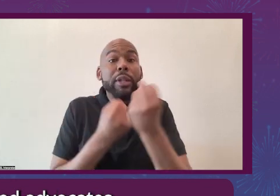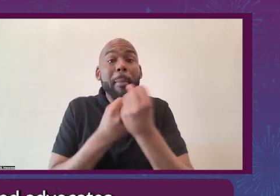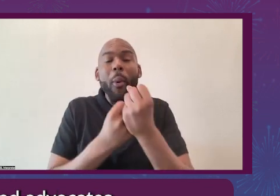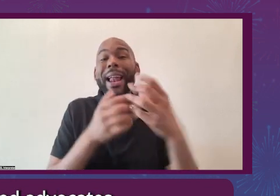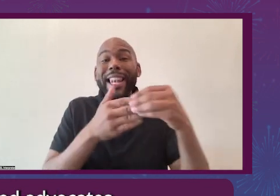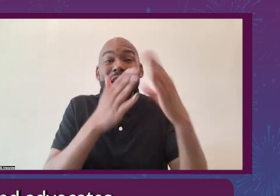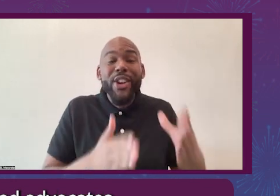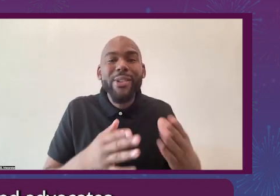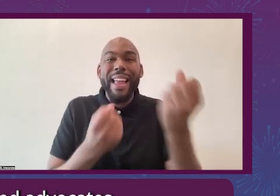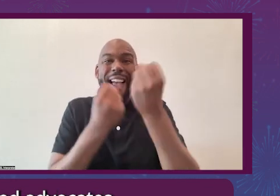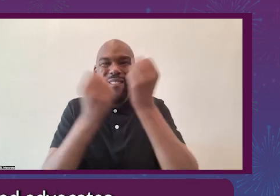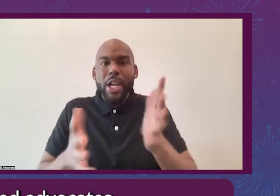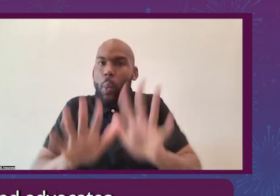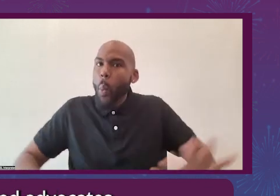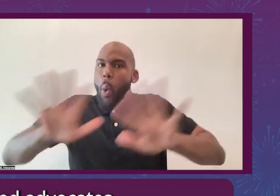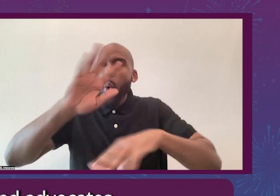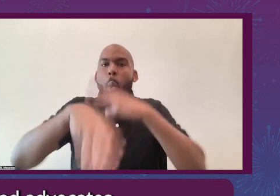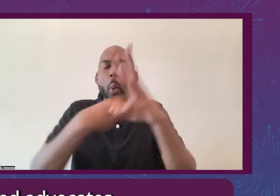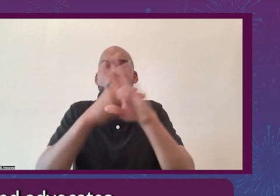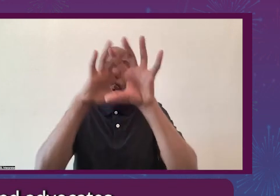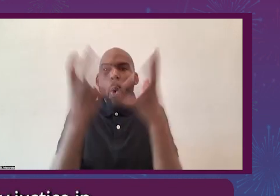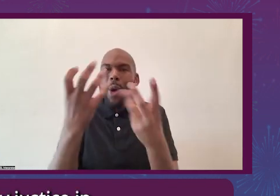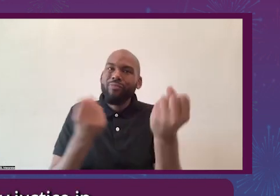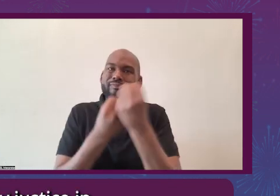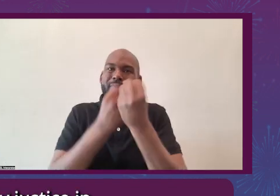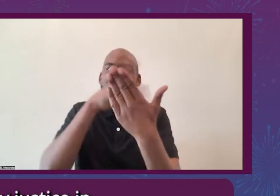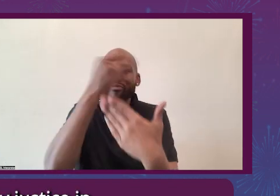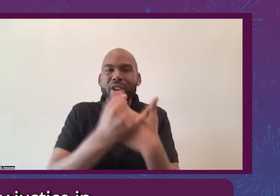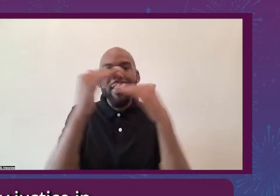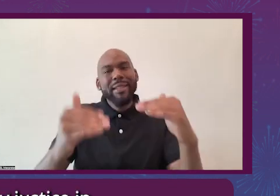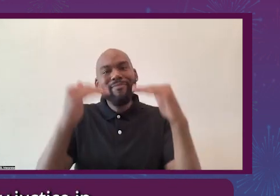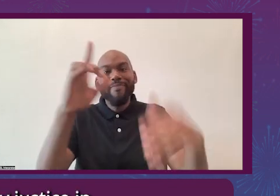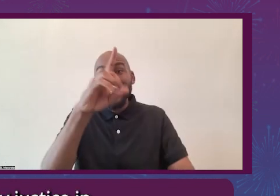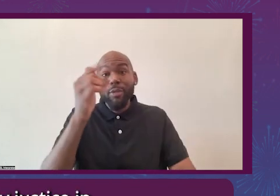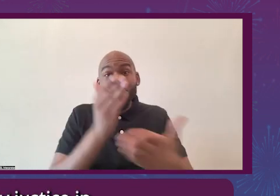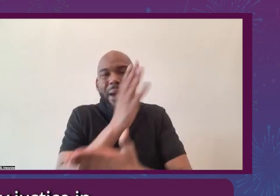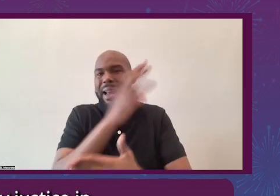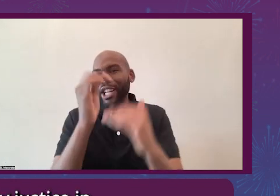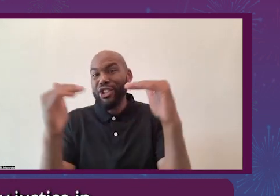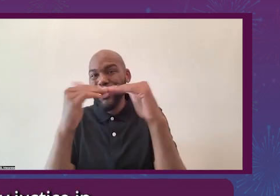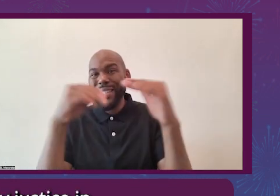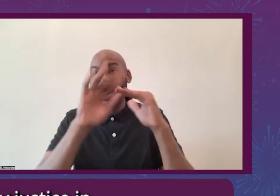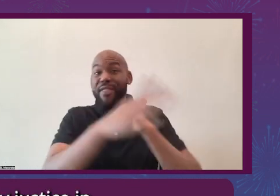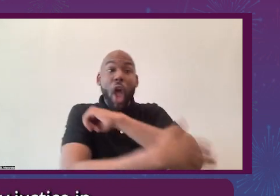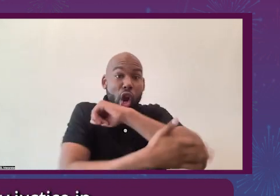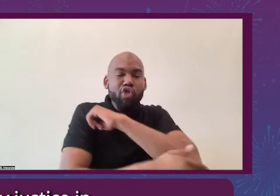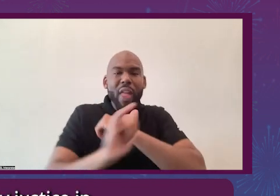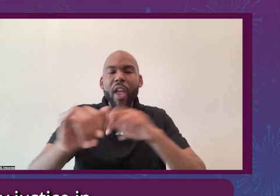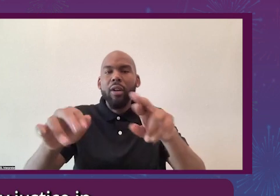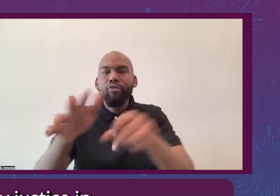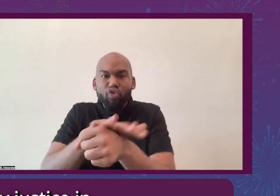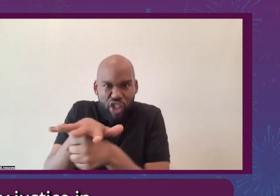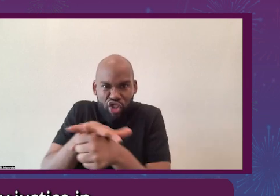and advocates worldwide to work on projects that advance disability rights and disability justice in their country and